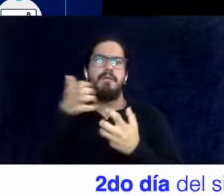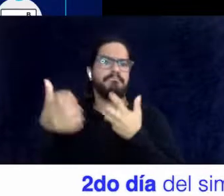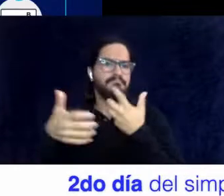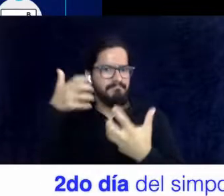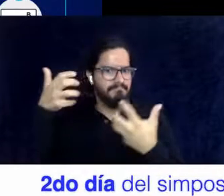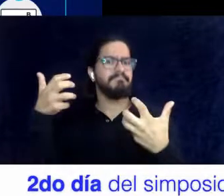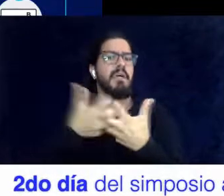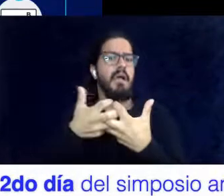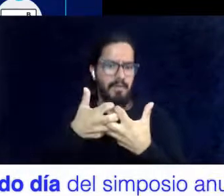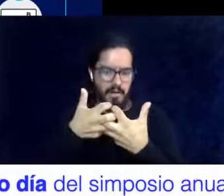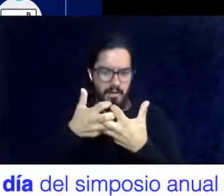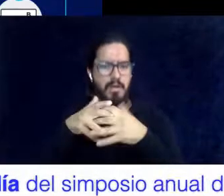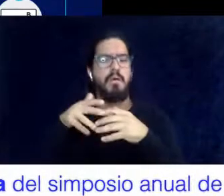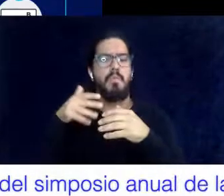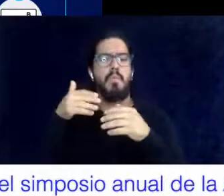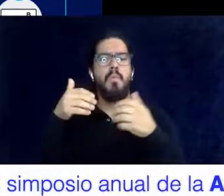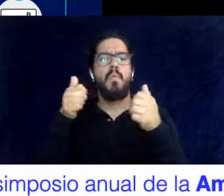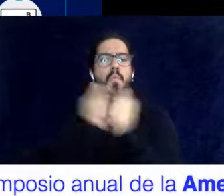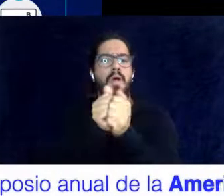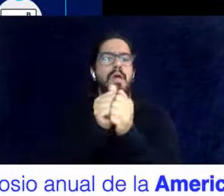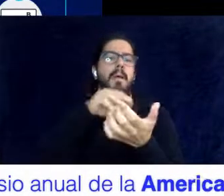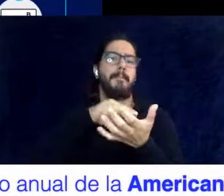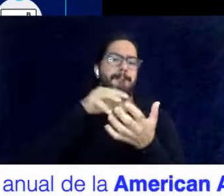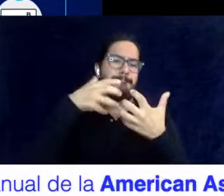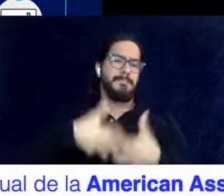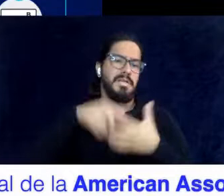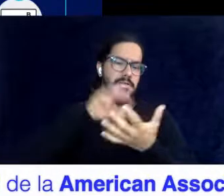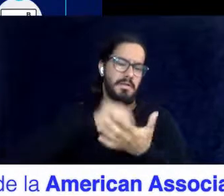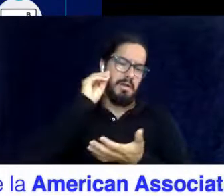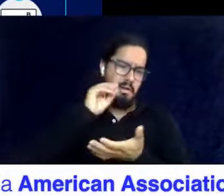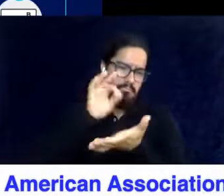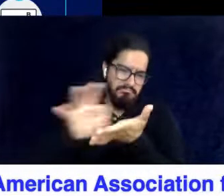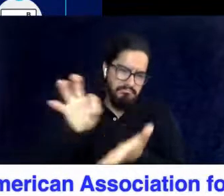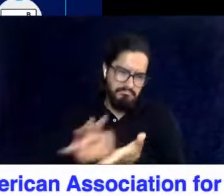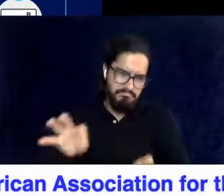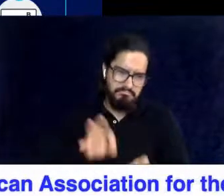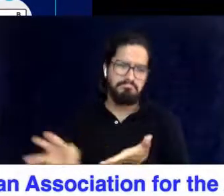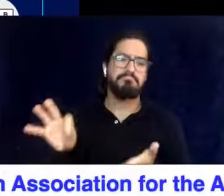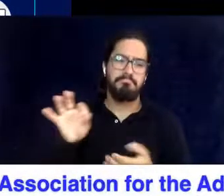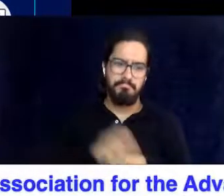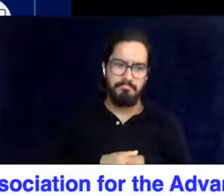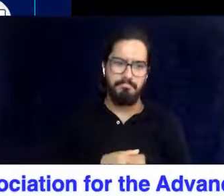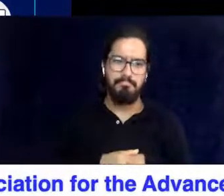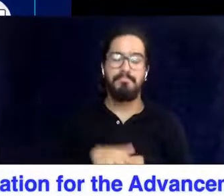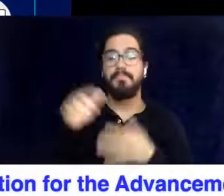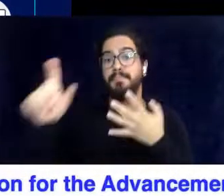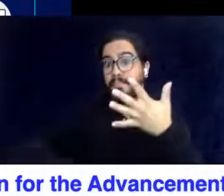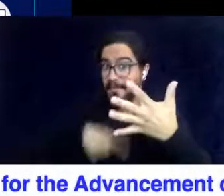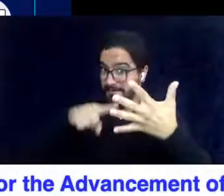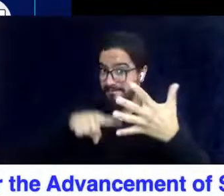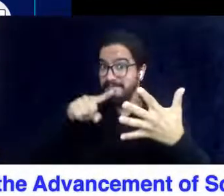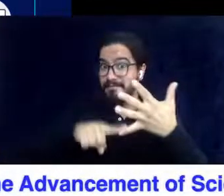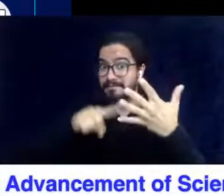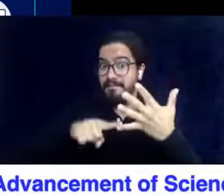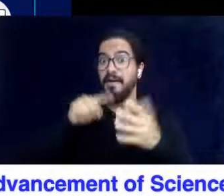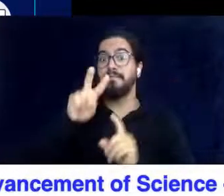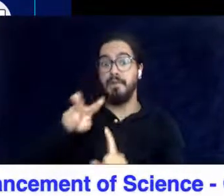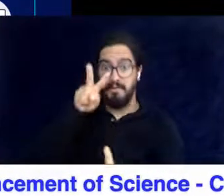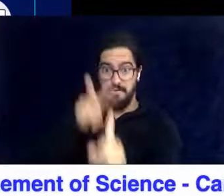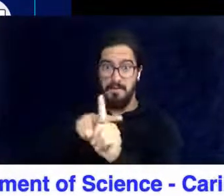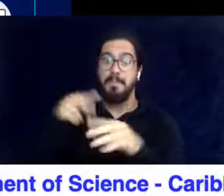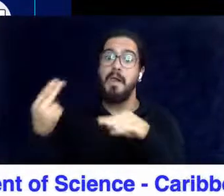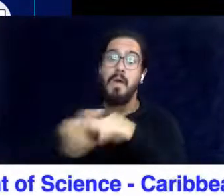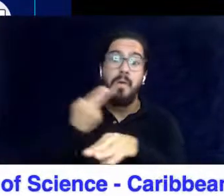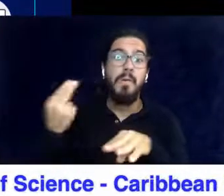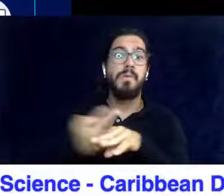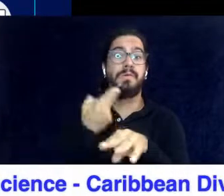learning algorithms. In step 5, machine learning algorithms were implemented using the most relevant